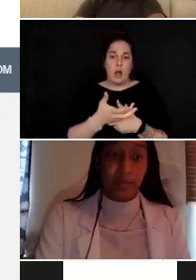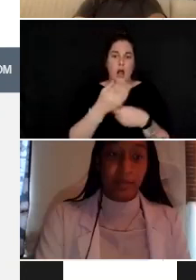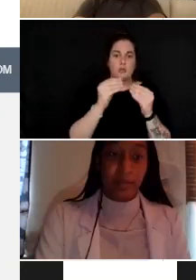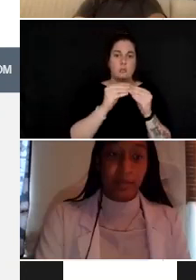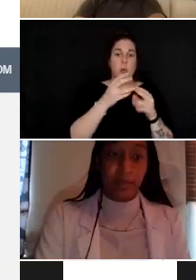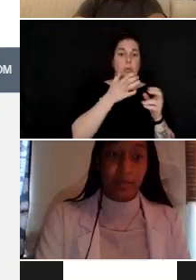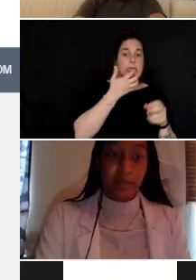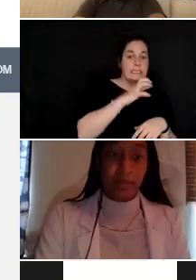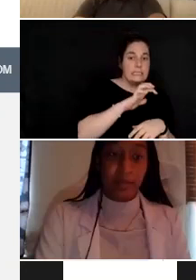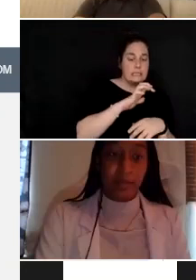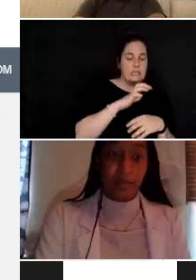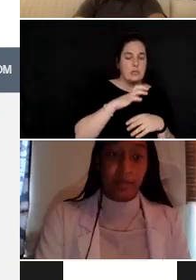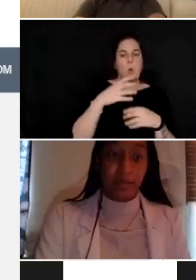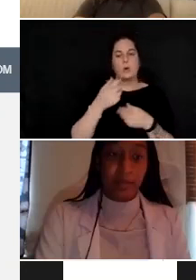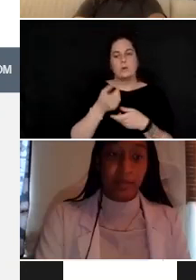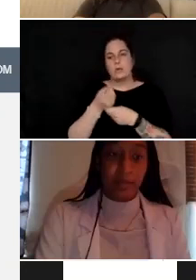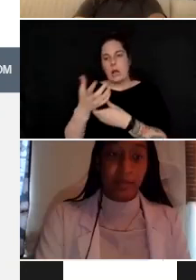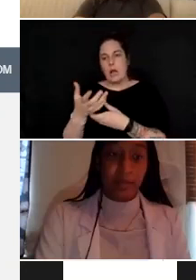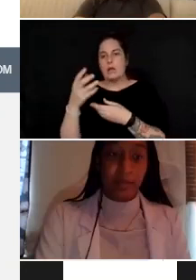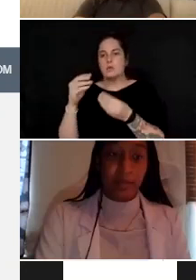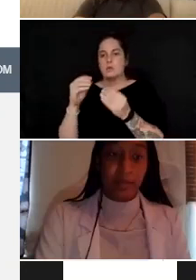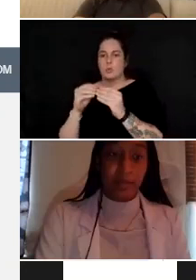cool down a substance,